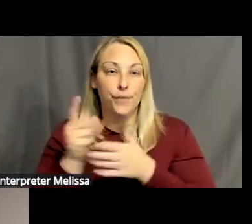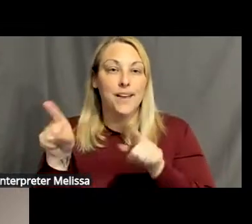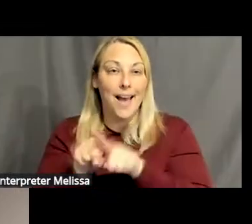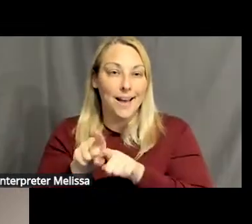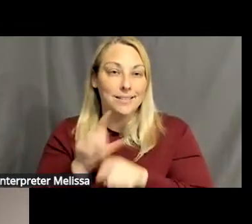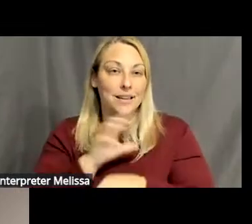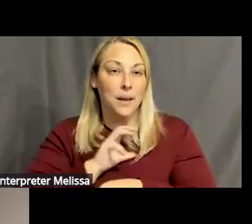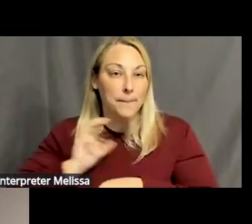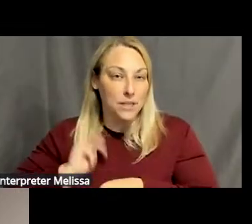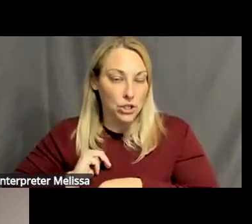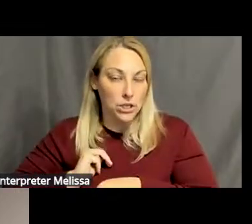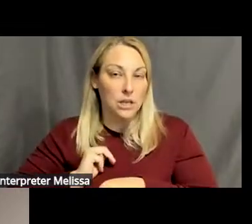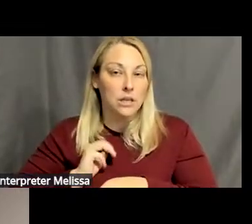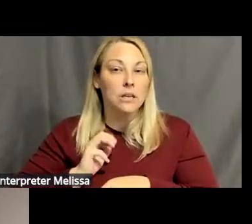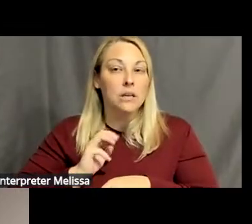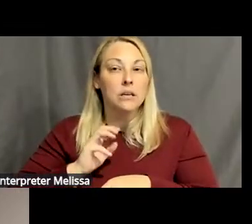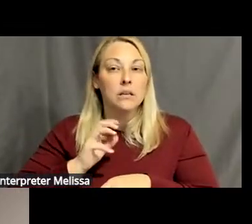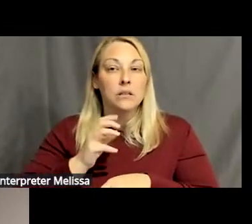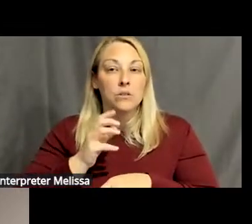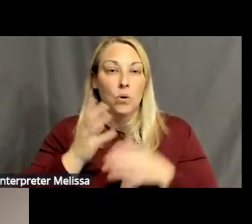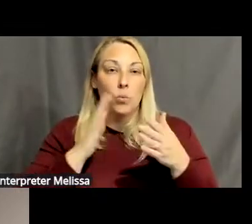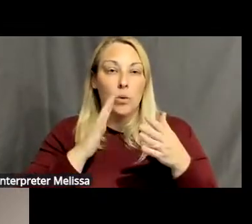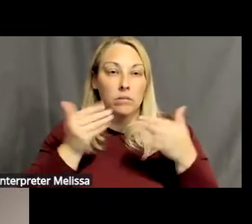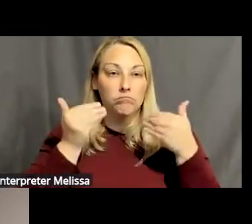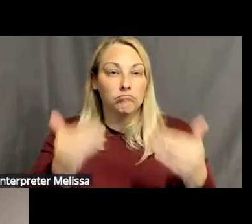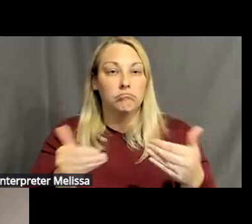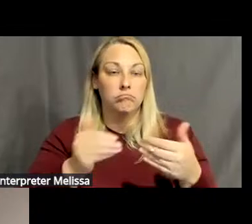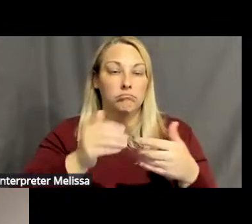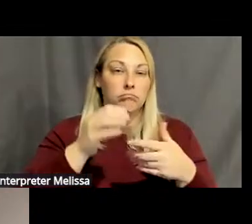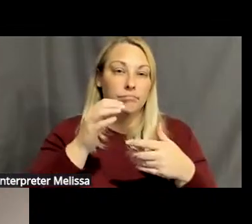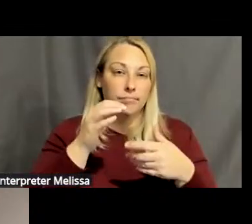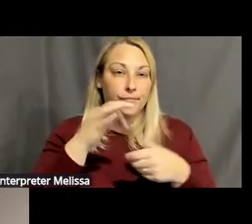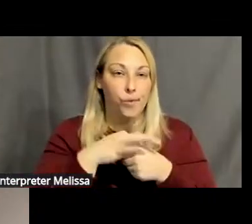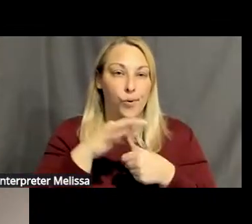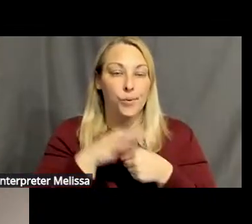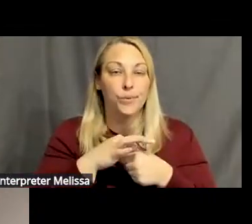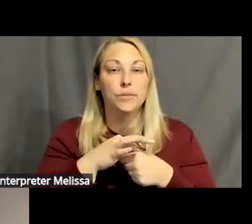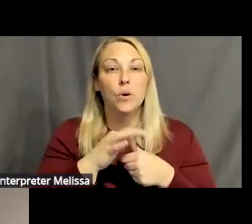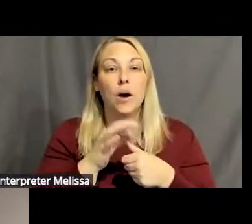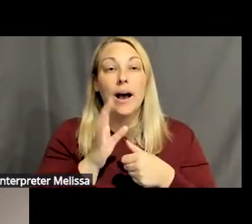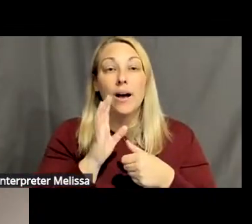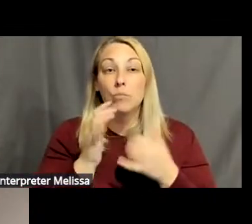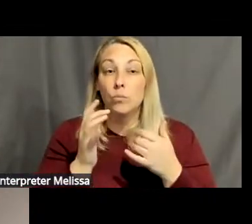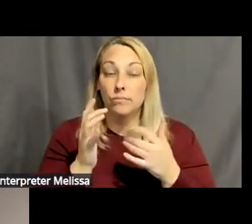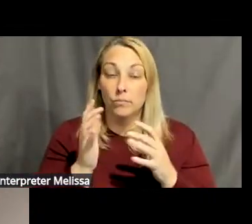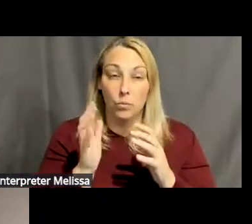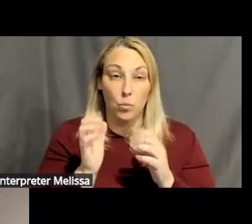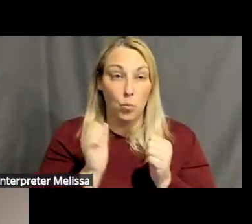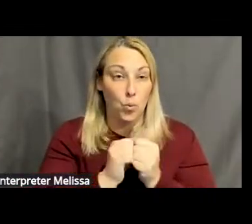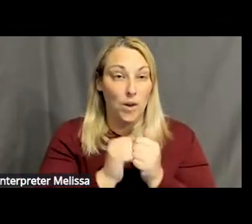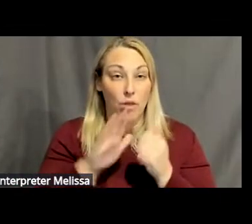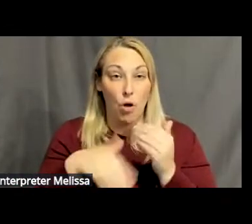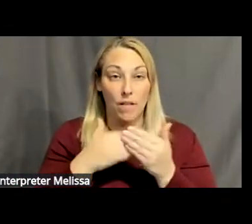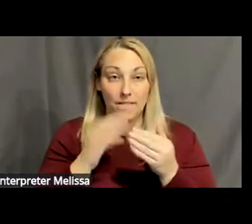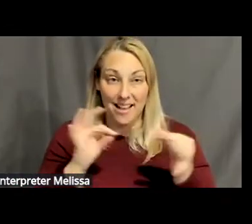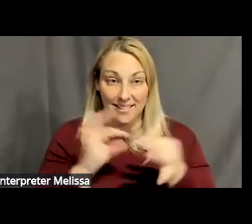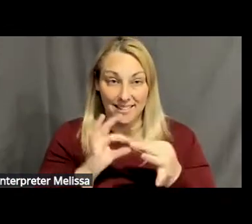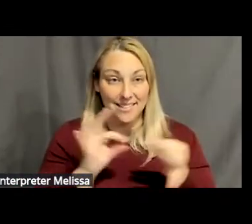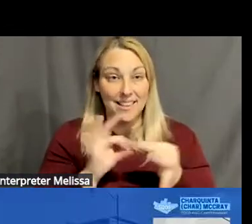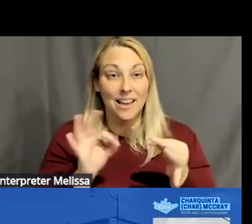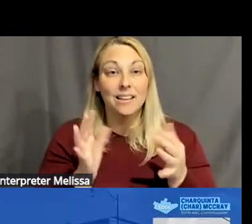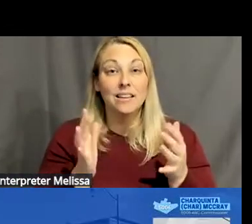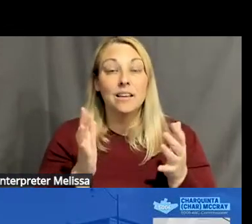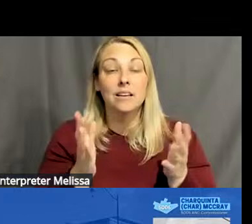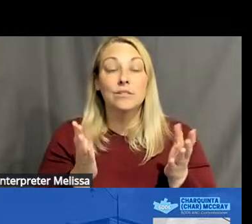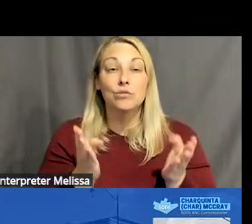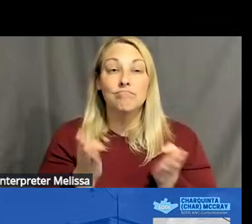being said, I move that we approve. I move that we approve unanimously